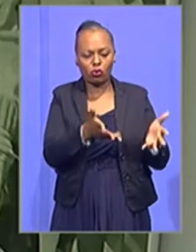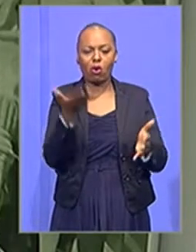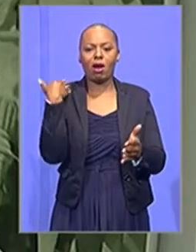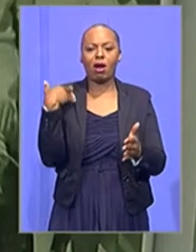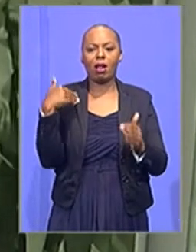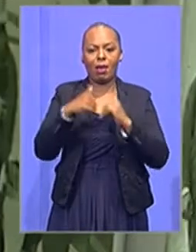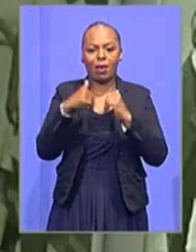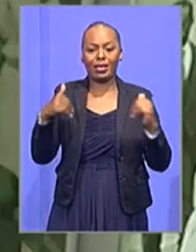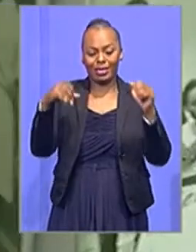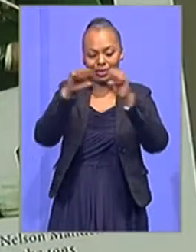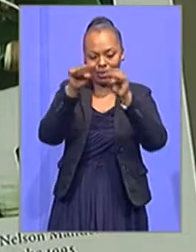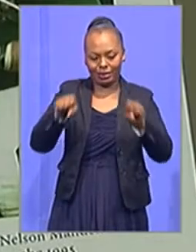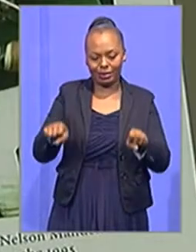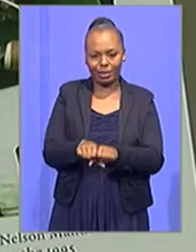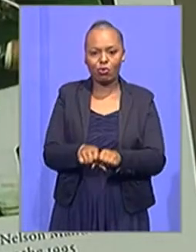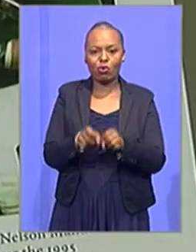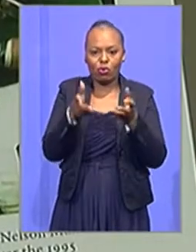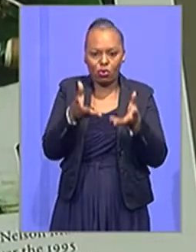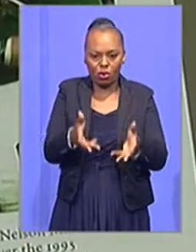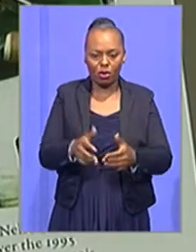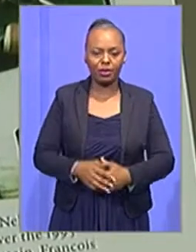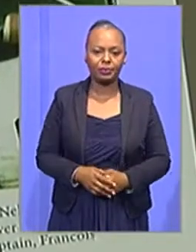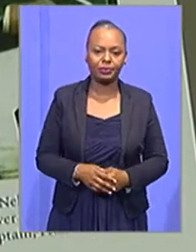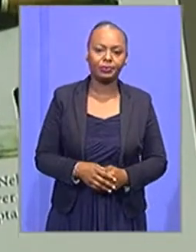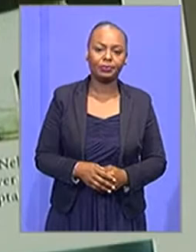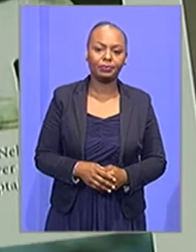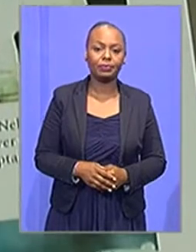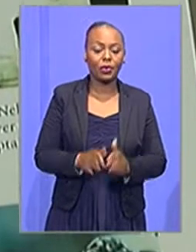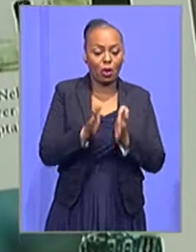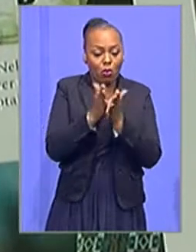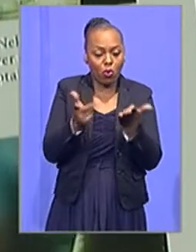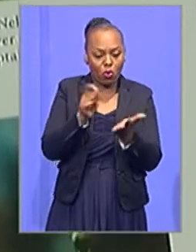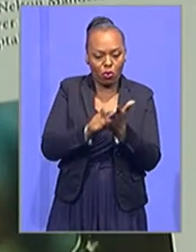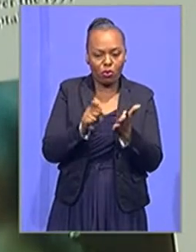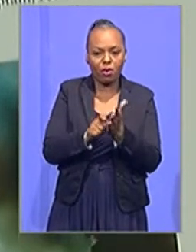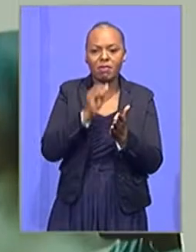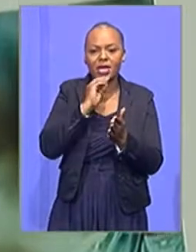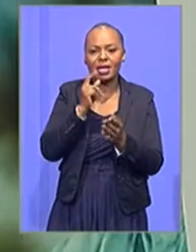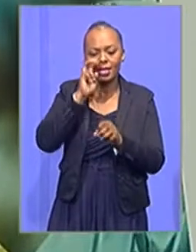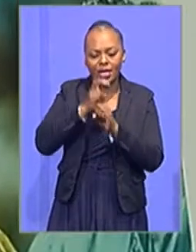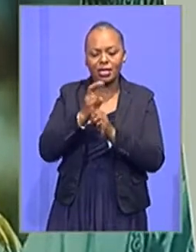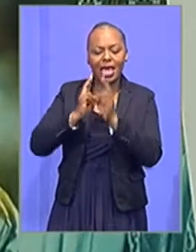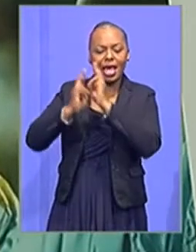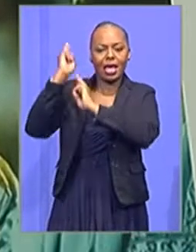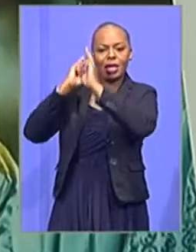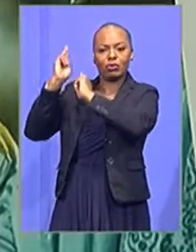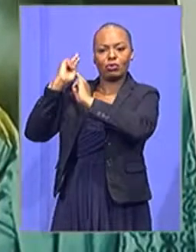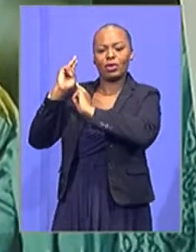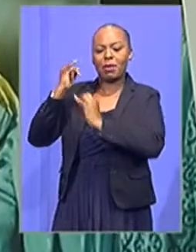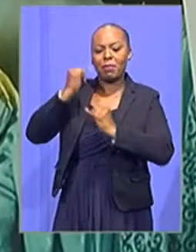in their love for sport. Nepo ka puku ye ke go lemoga diphoso tša kua morago le go leka go boelanya setšhaba.